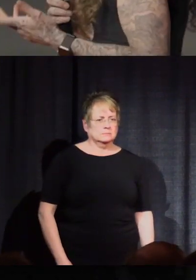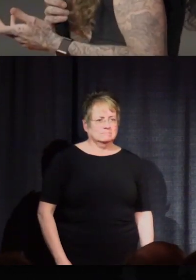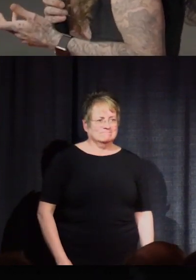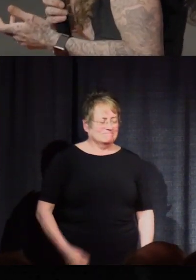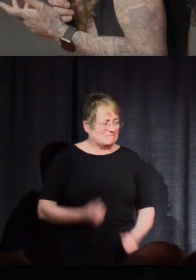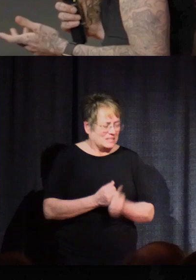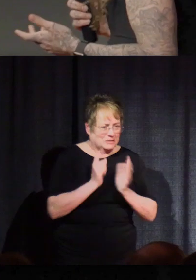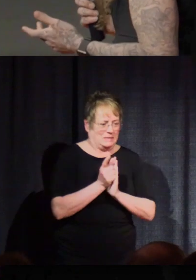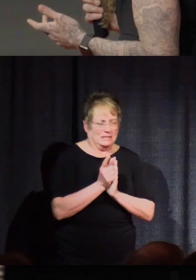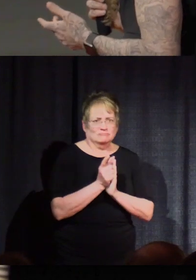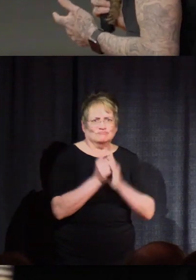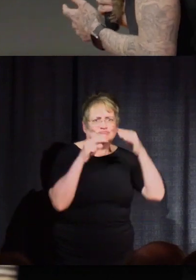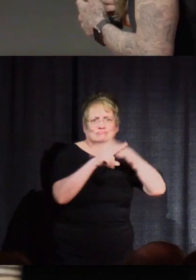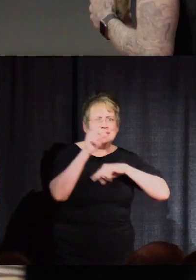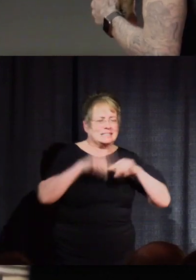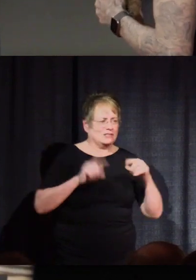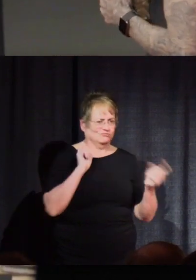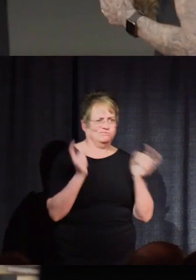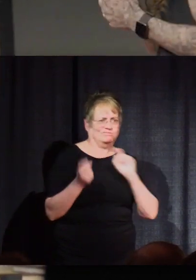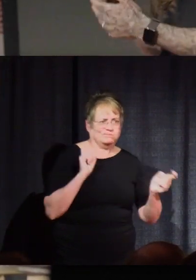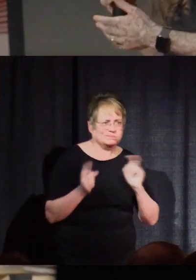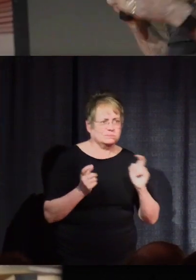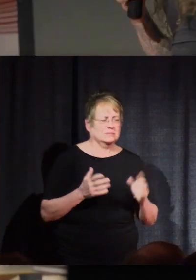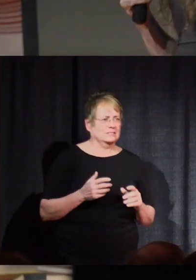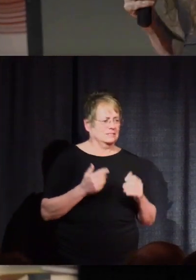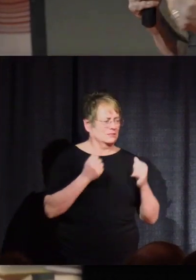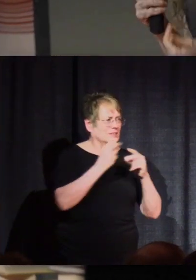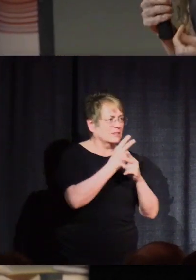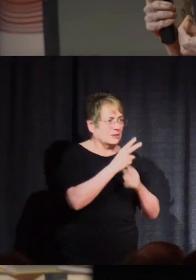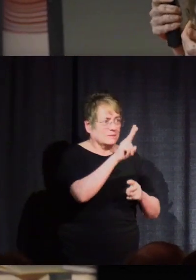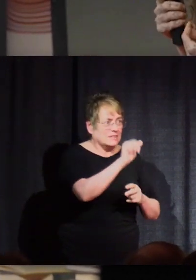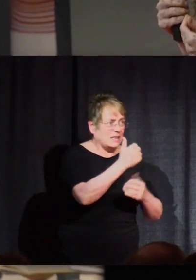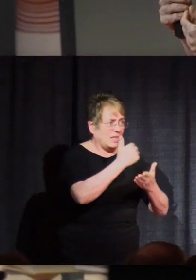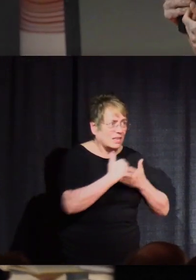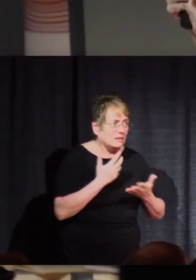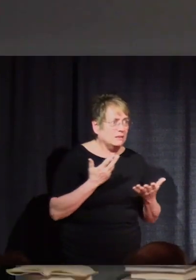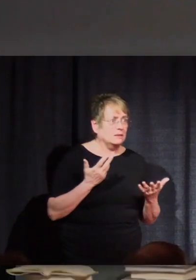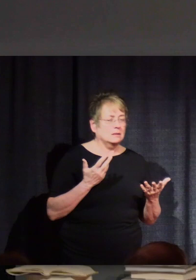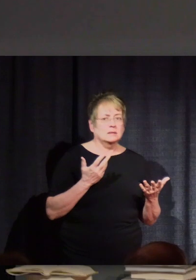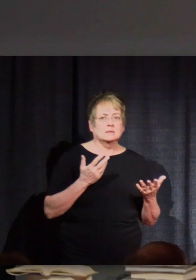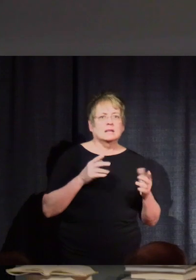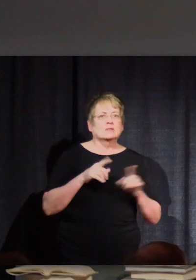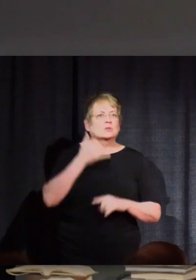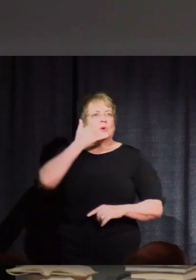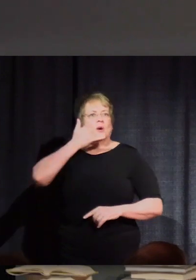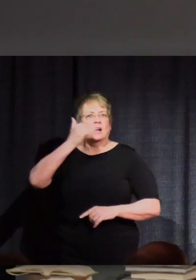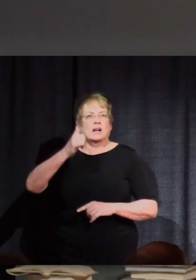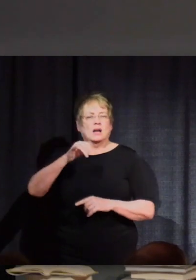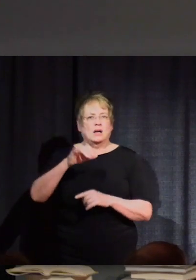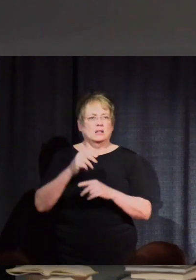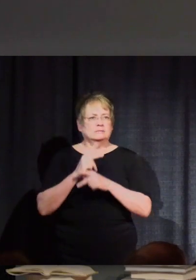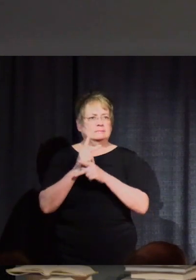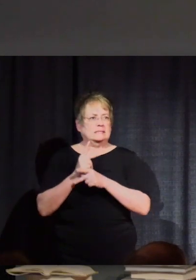Every moment was unpredictable. I looked into ways that the VA could help us. I even called the caretaker